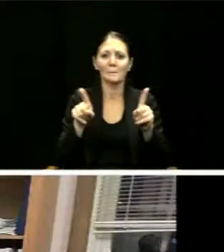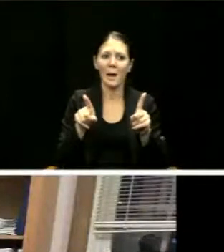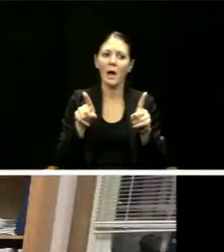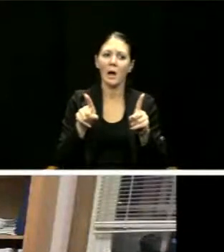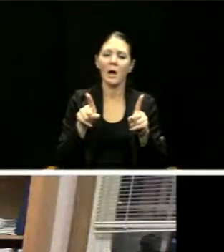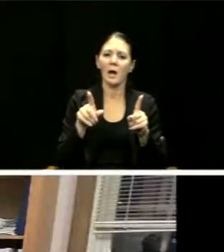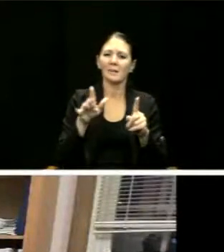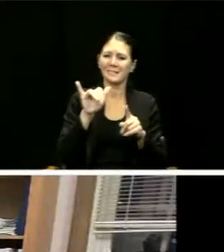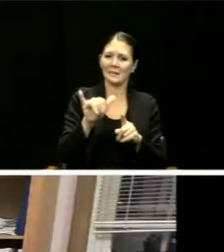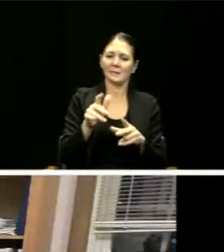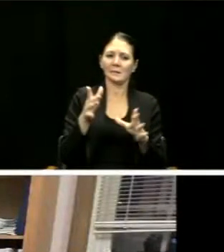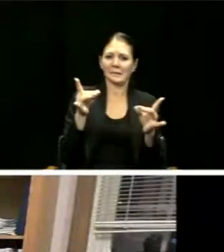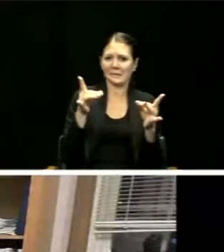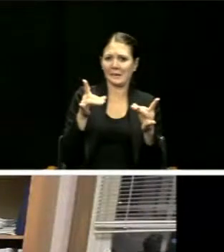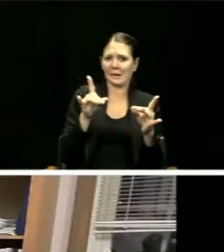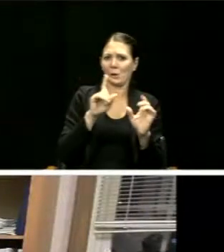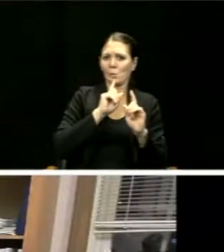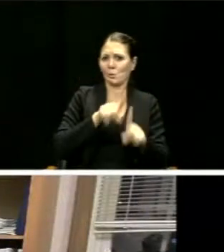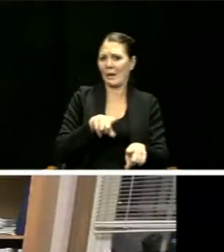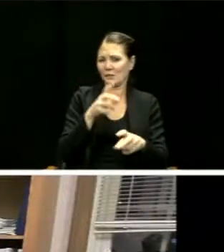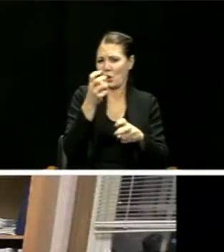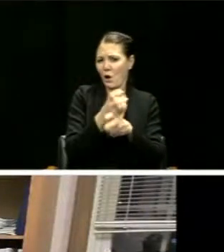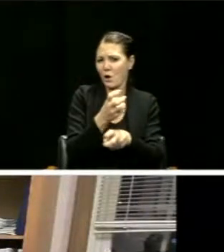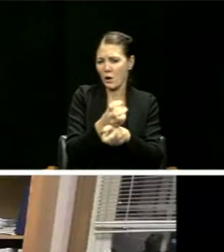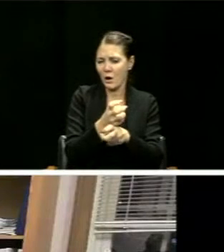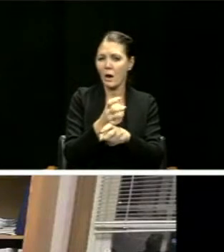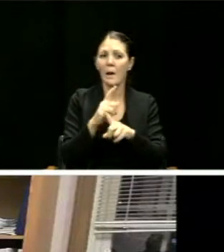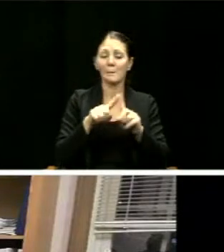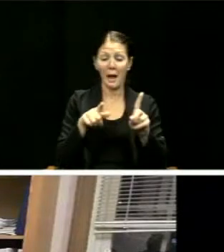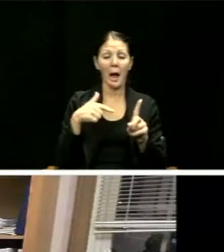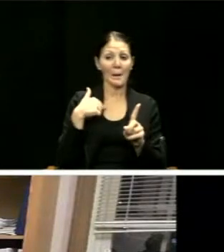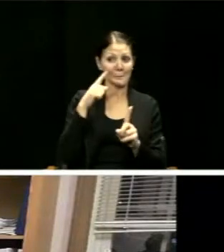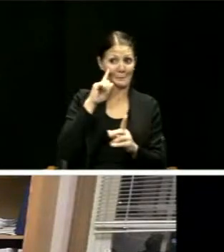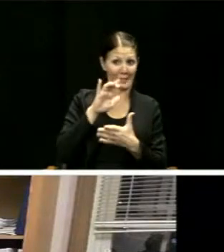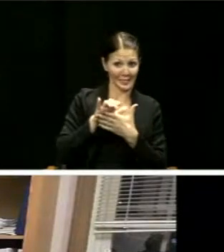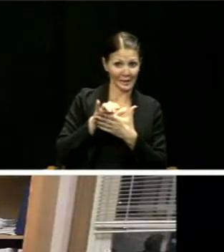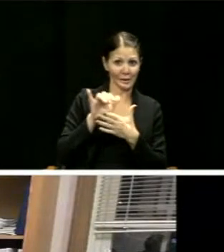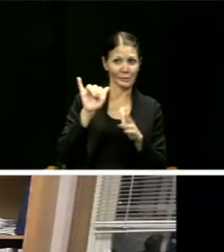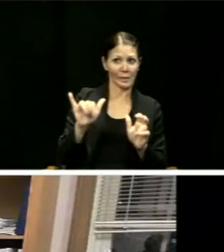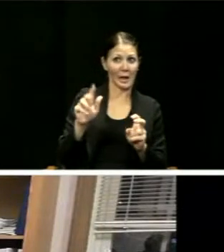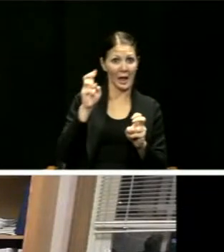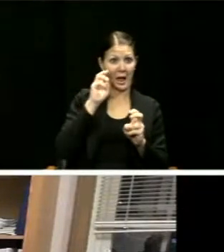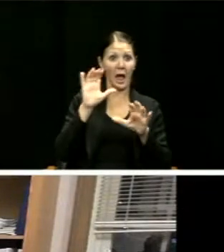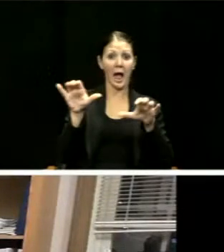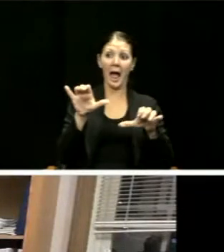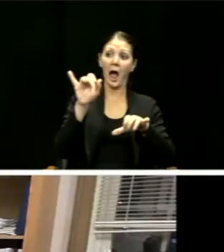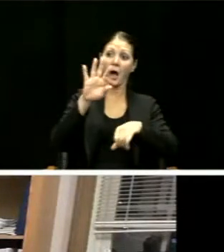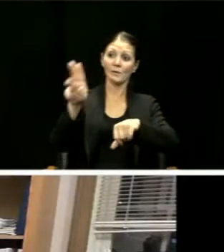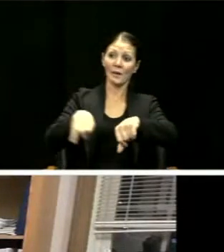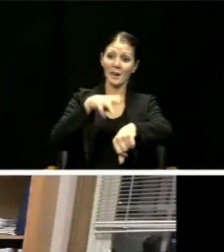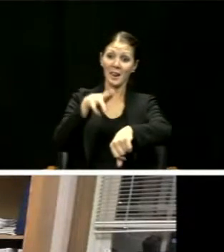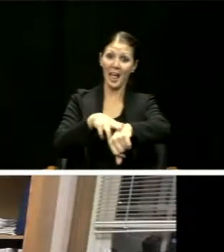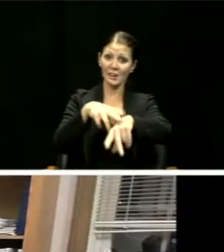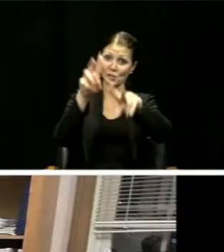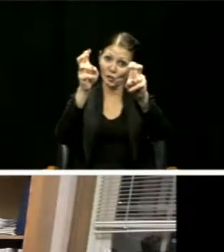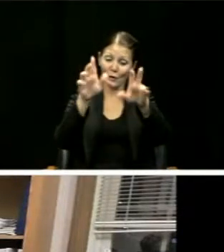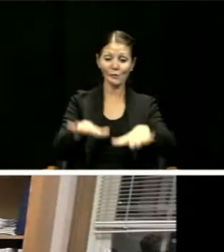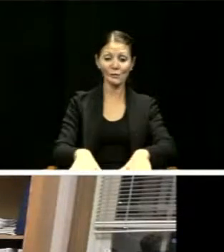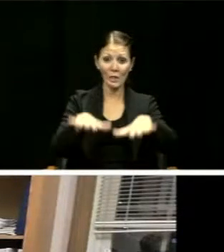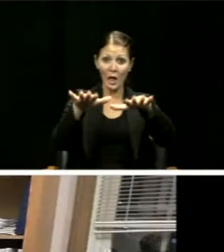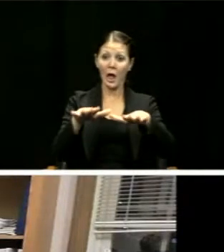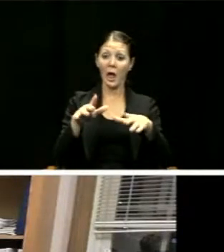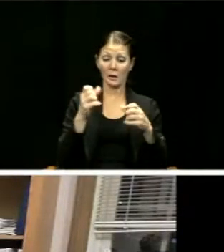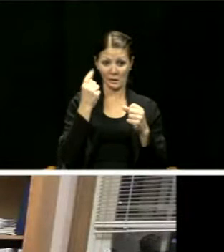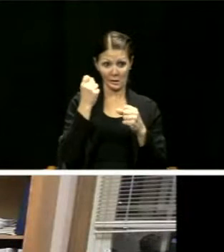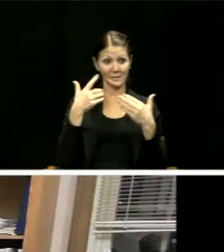it's a difficult one to answer. But my understanding is that because it's an act of nature, these flooding events, that as long as the town is doing the best